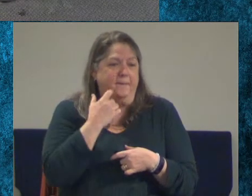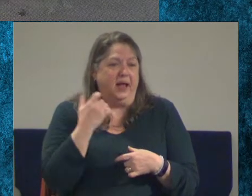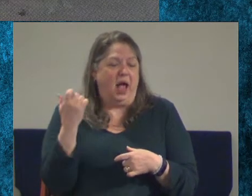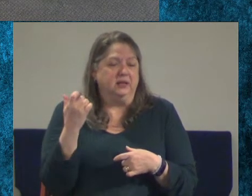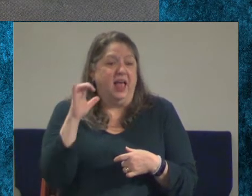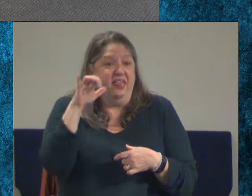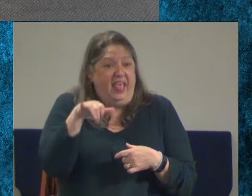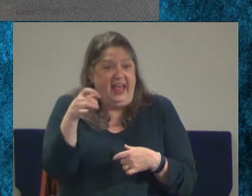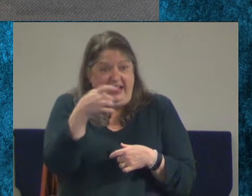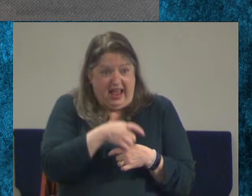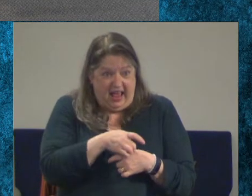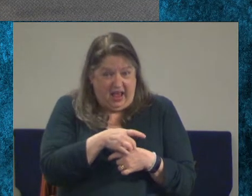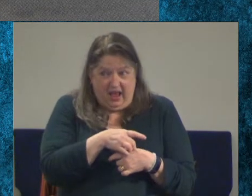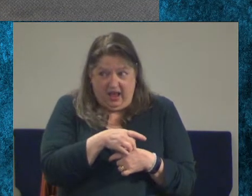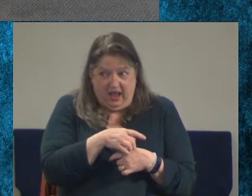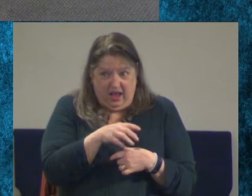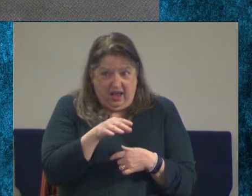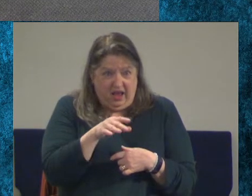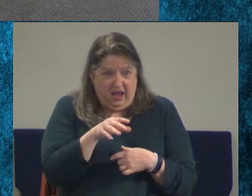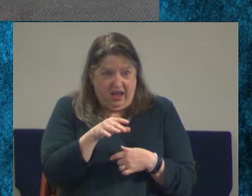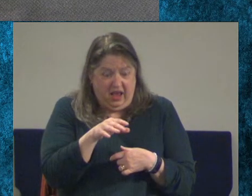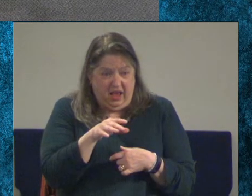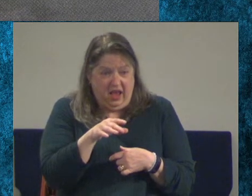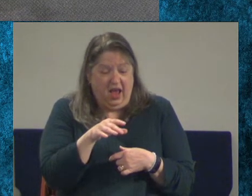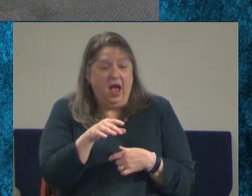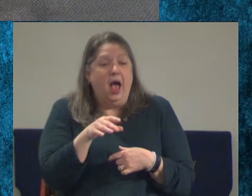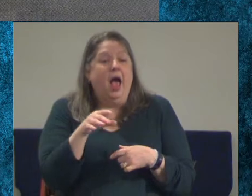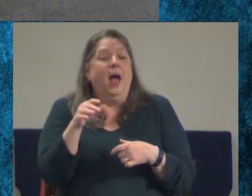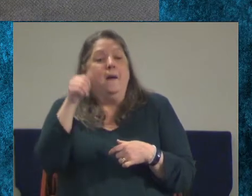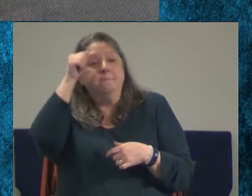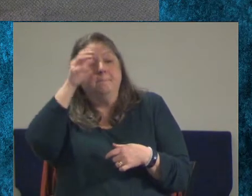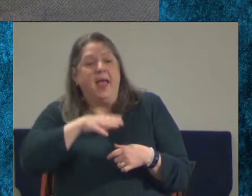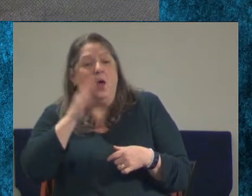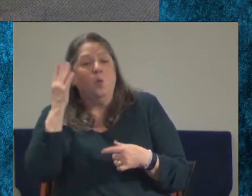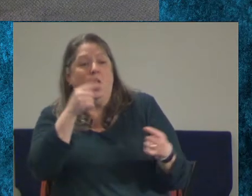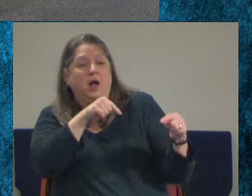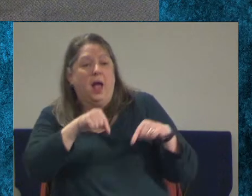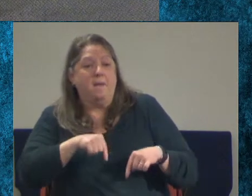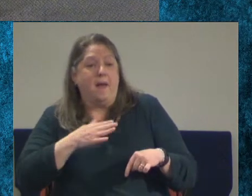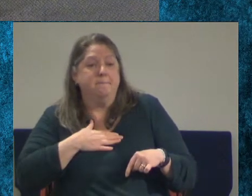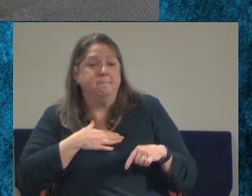day the cabinet repairmen were going to come to the house and they were going to